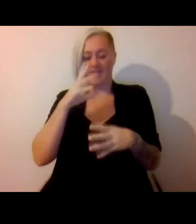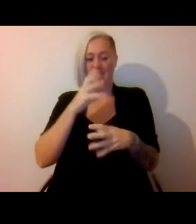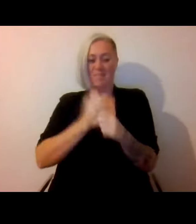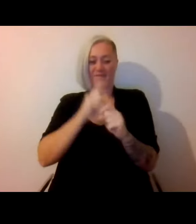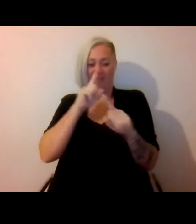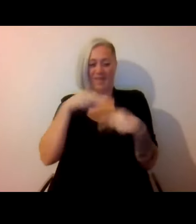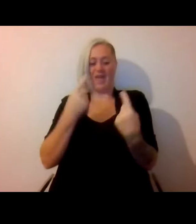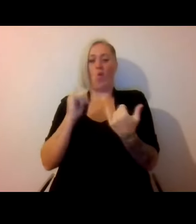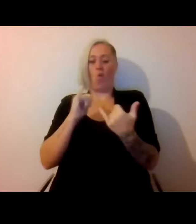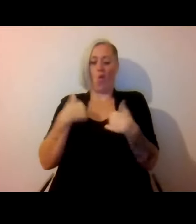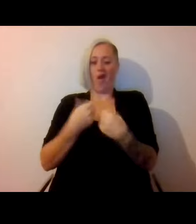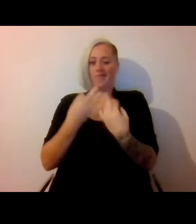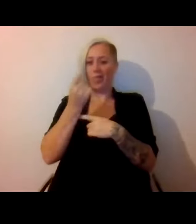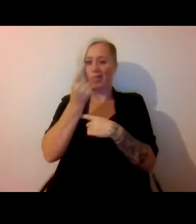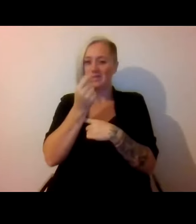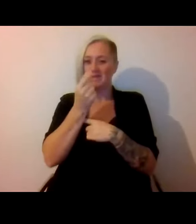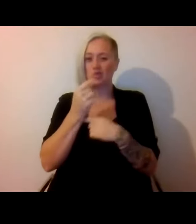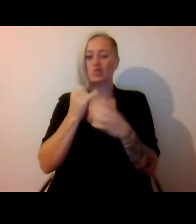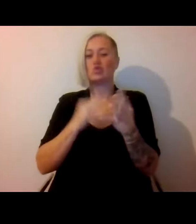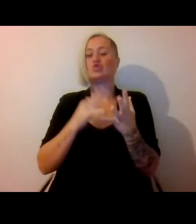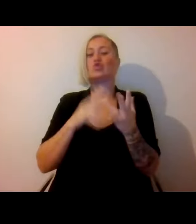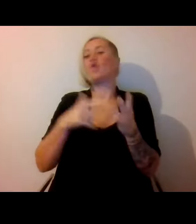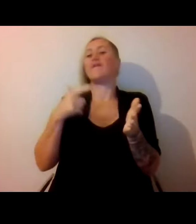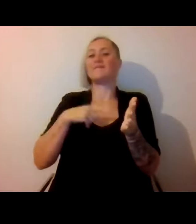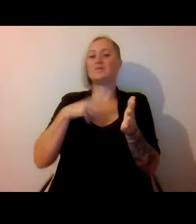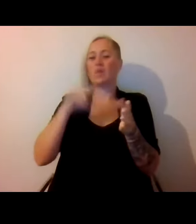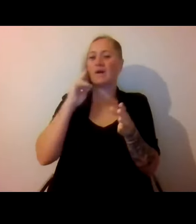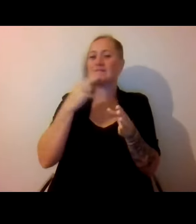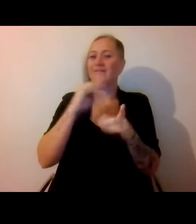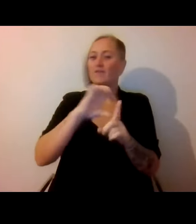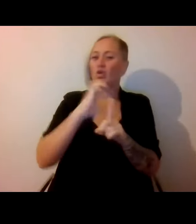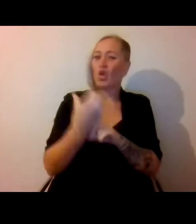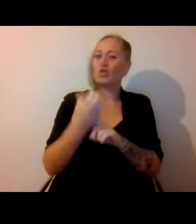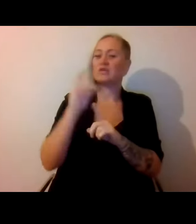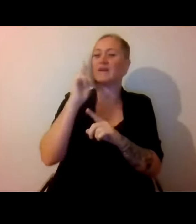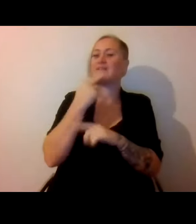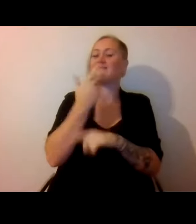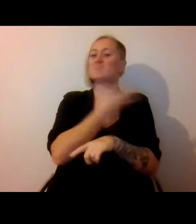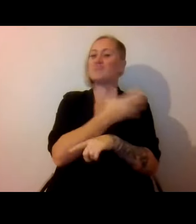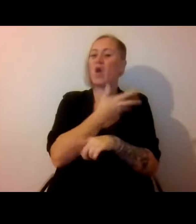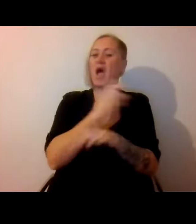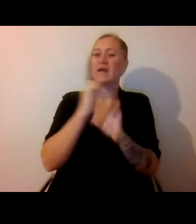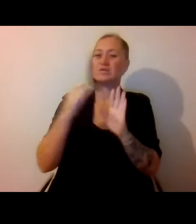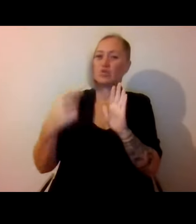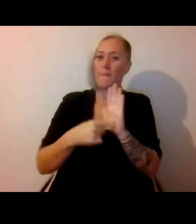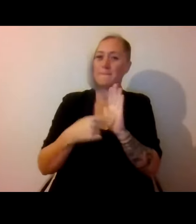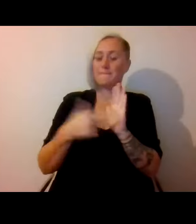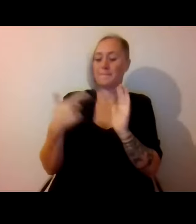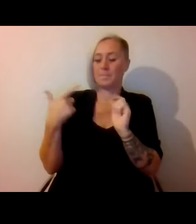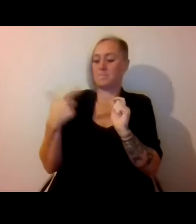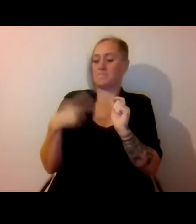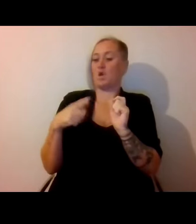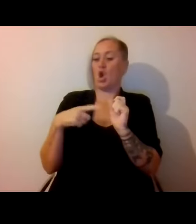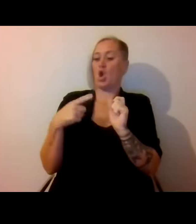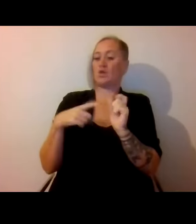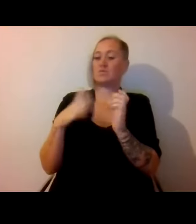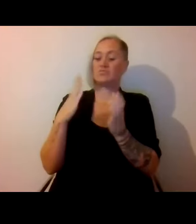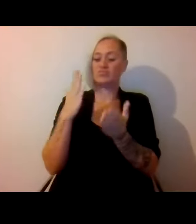potential. So that's why deaf culture and deaf pride is so important, because in a way it inoculates